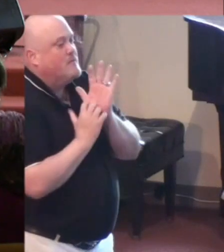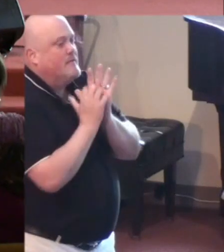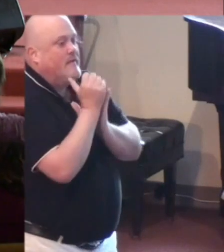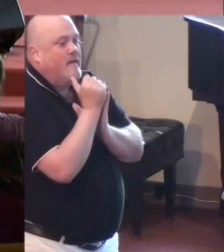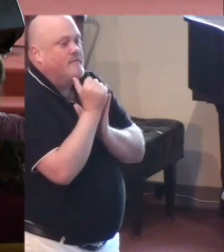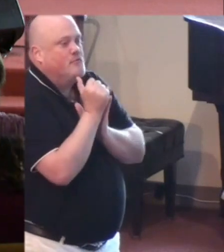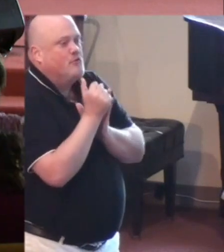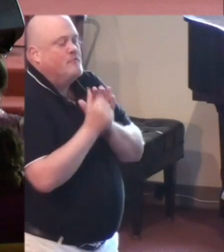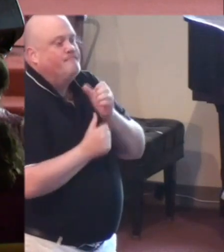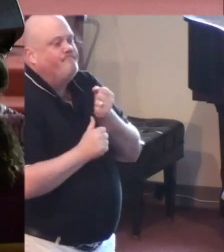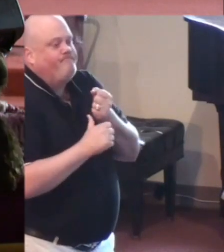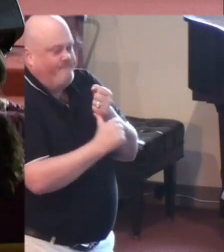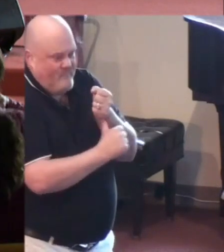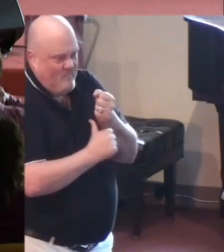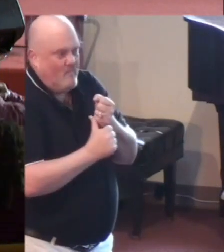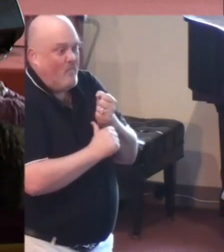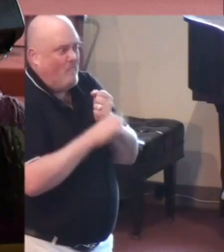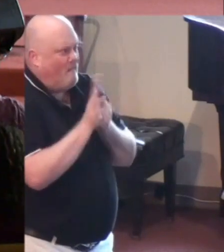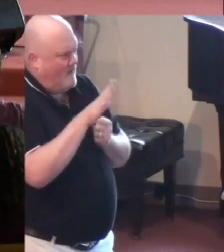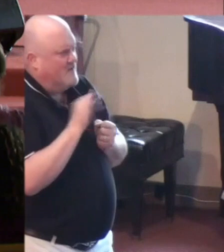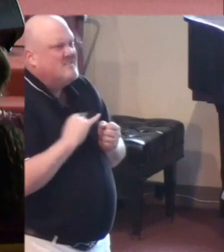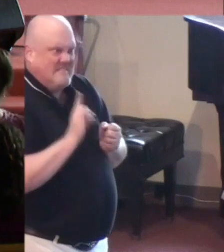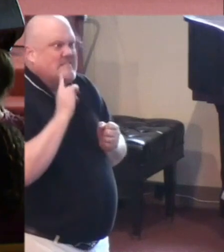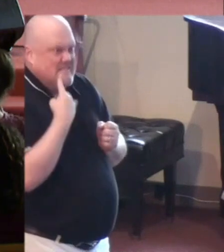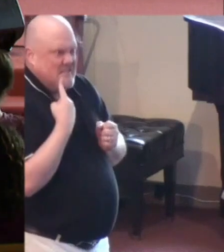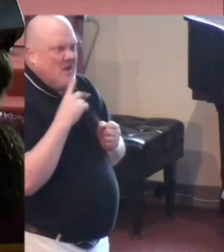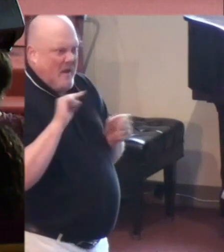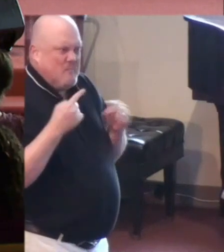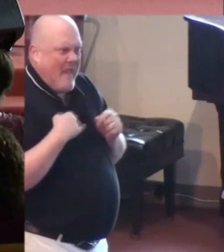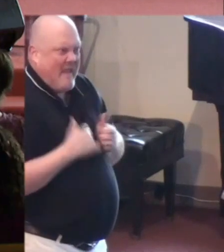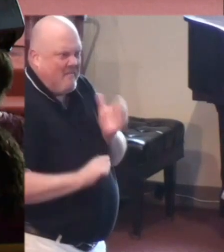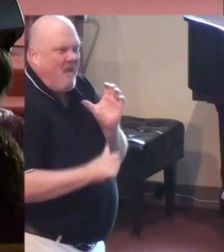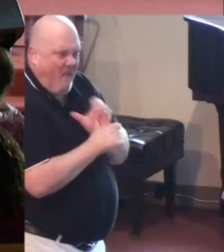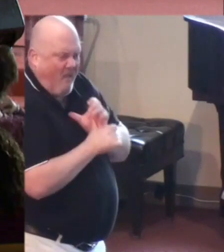which is a real pain in the arse.